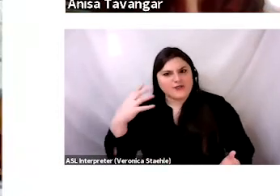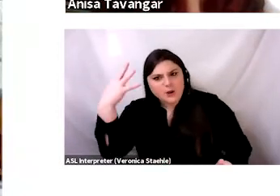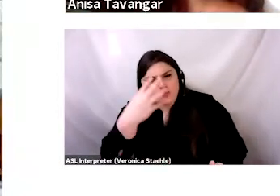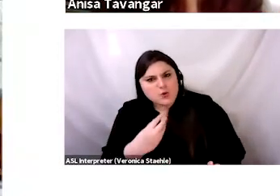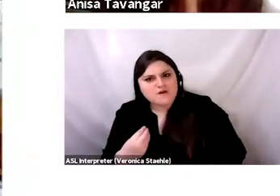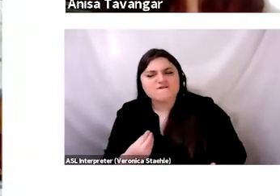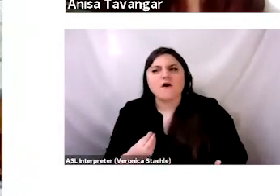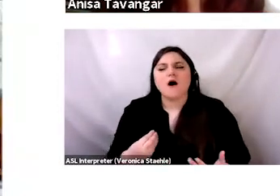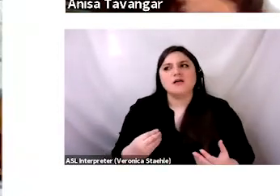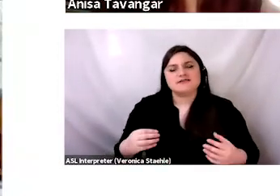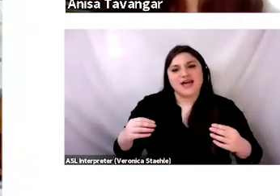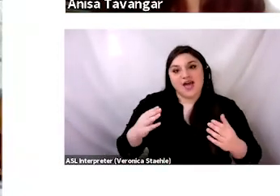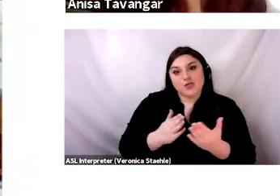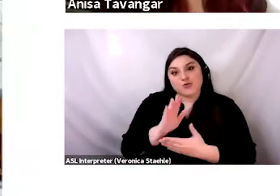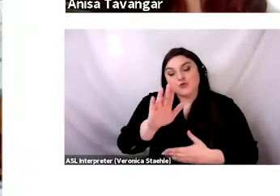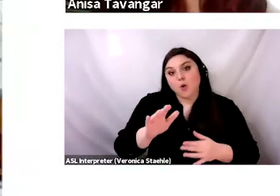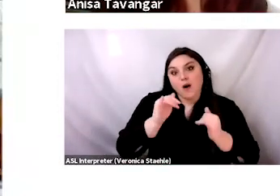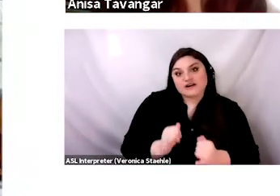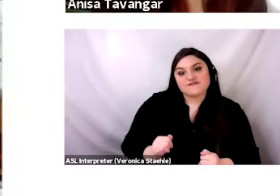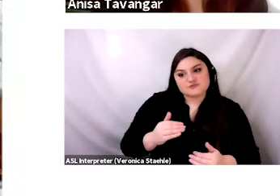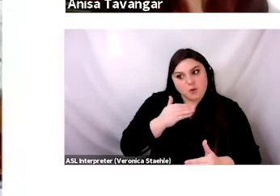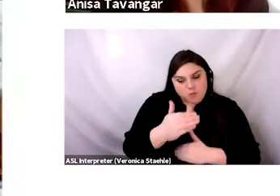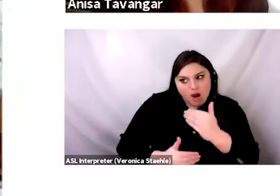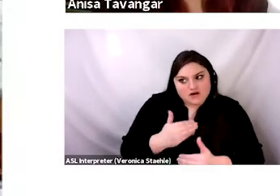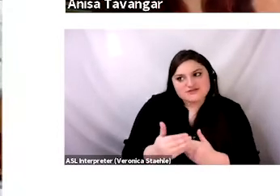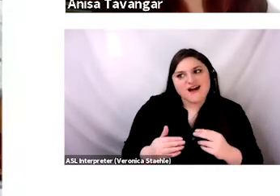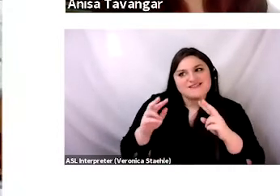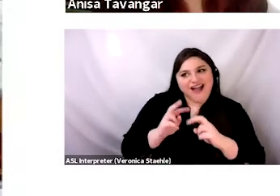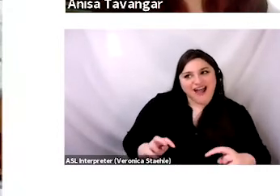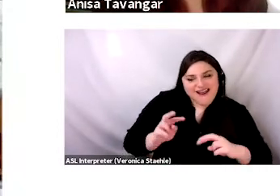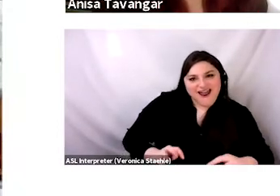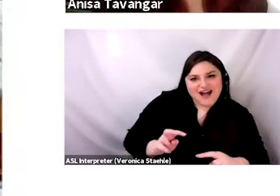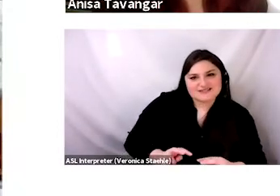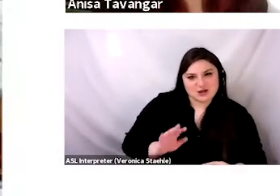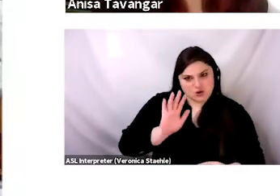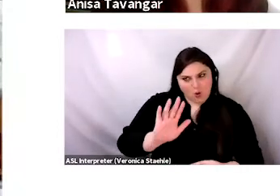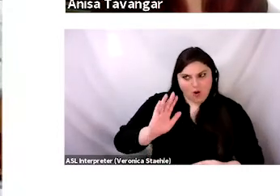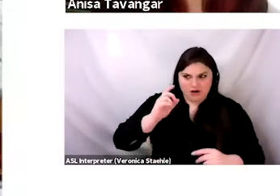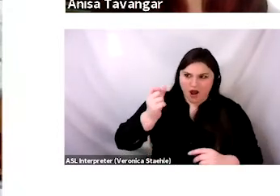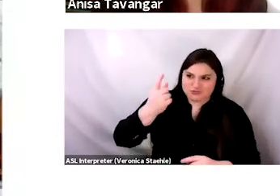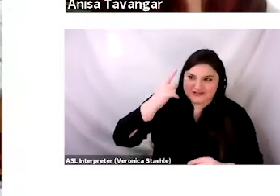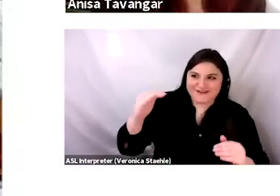through your individual process of justice, through your individual search, through seeing with your own eye and hearing with your own ear,